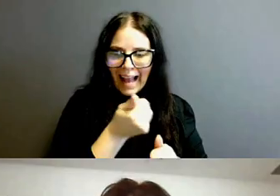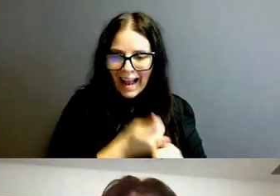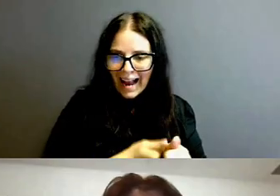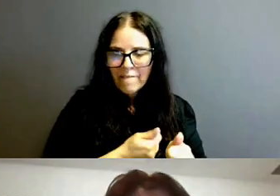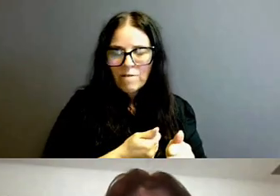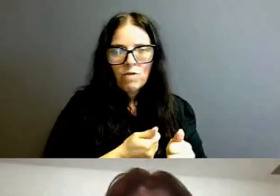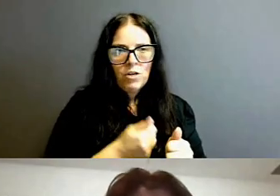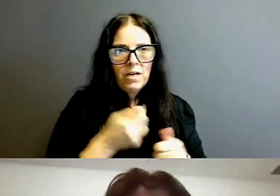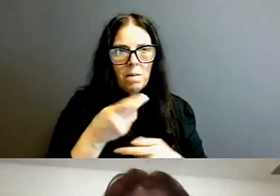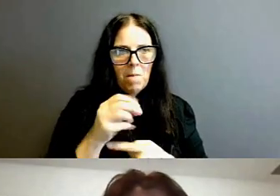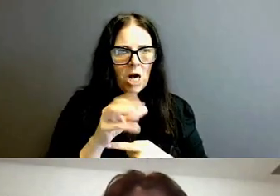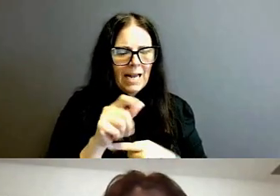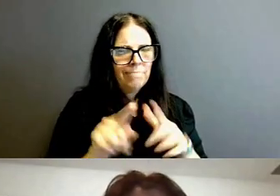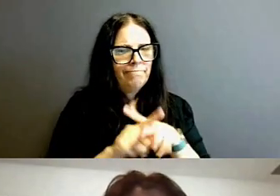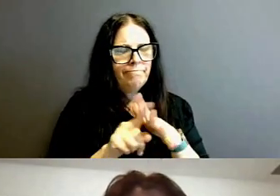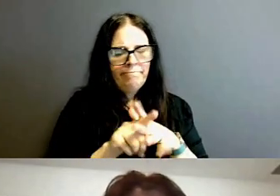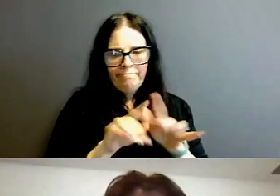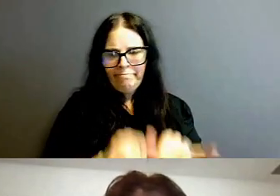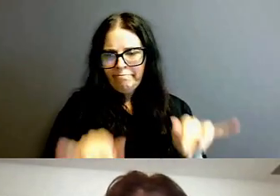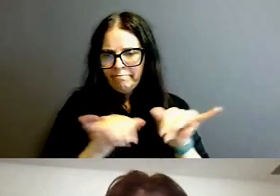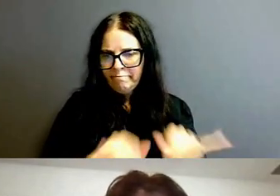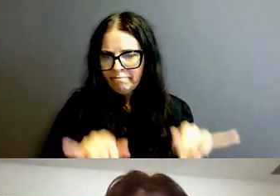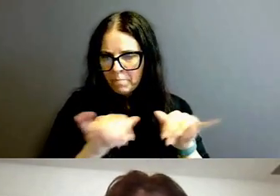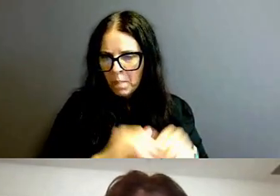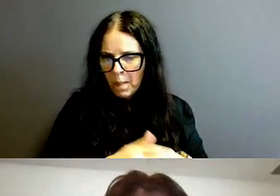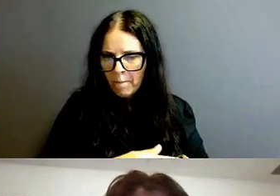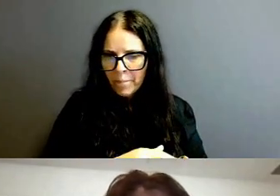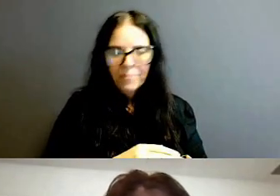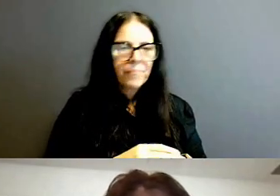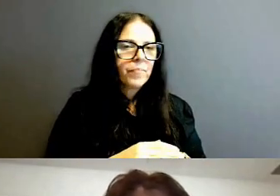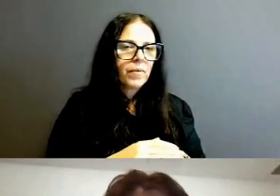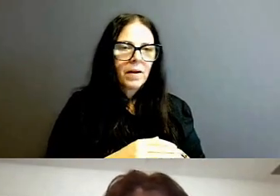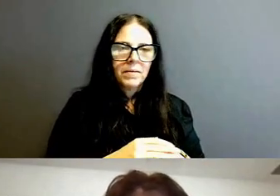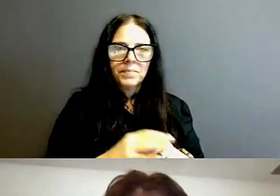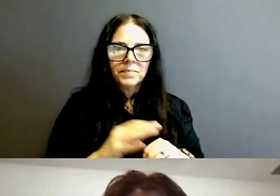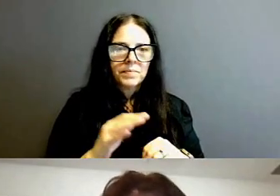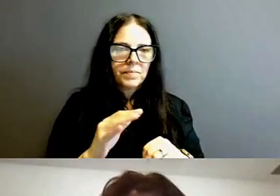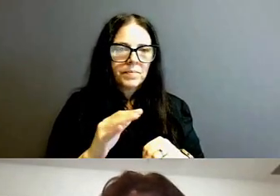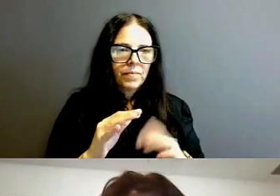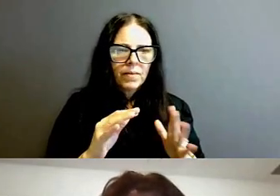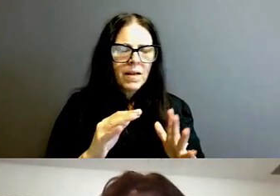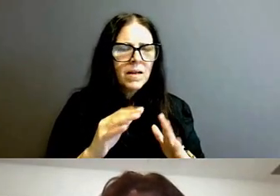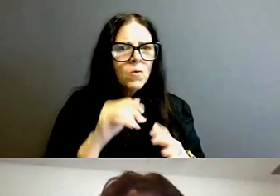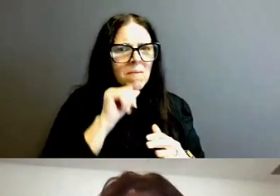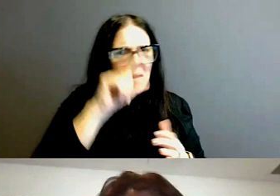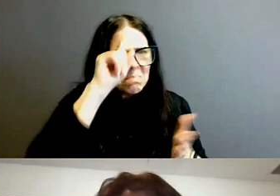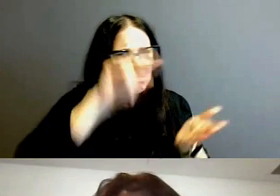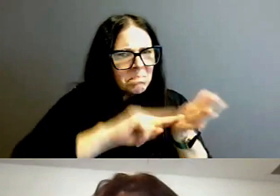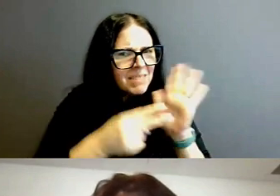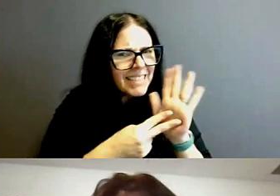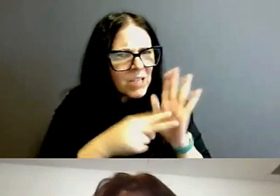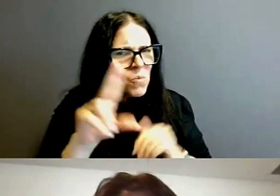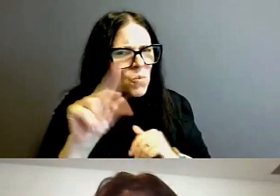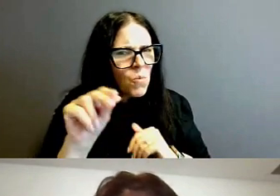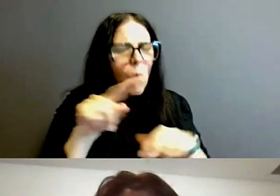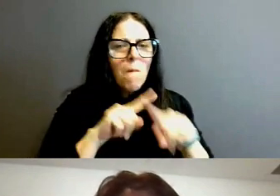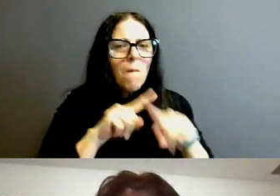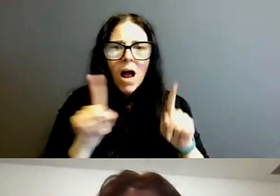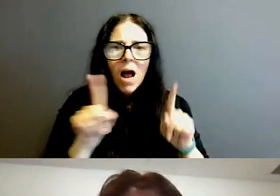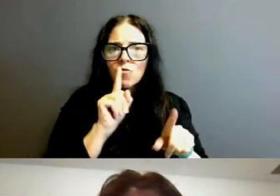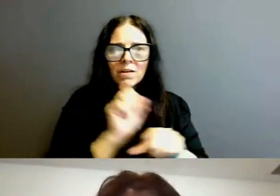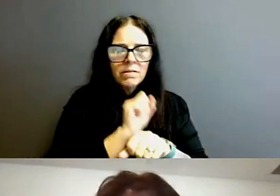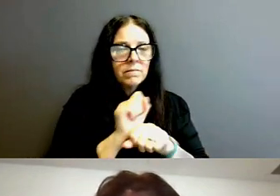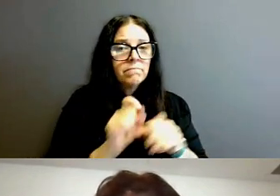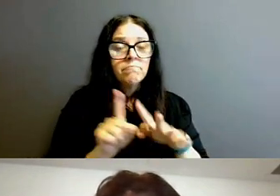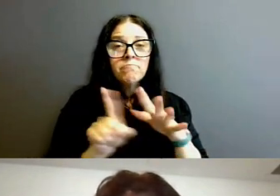podcast. And it wasn't that we constructed it that way or, organized it that way. It was number